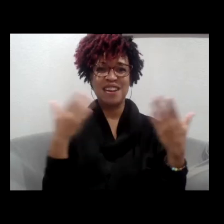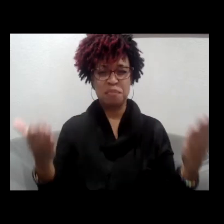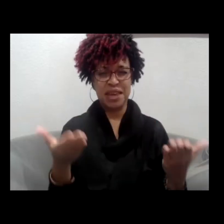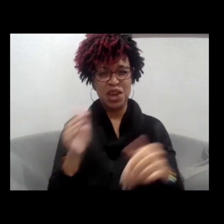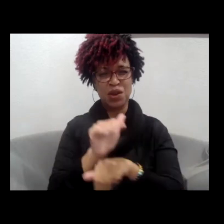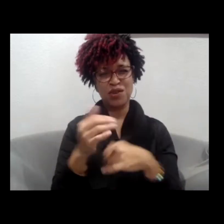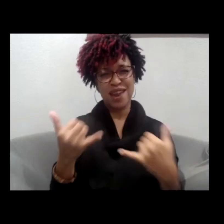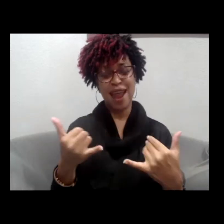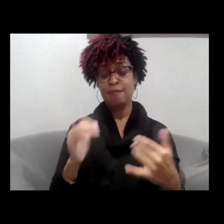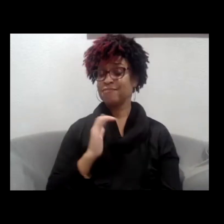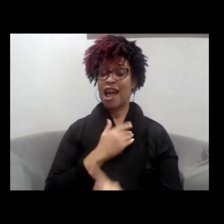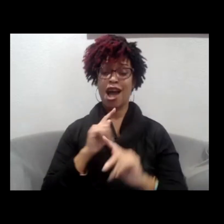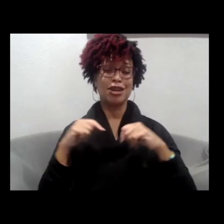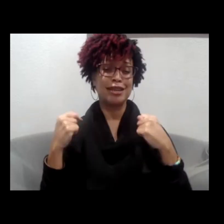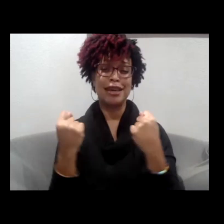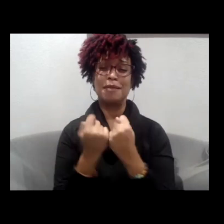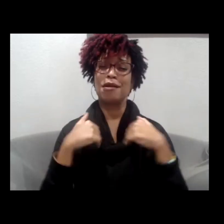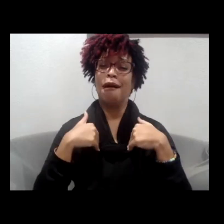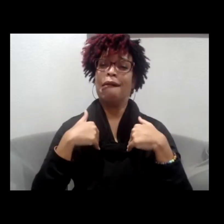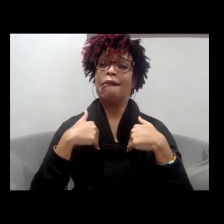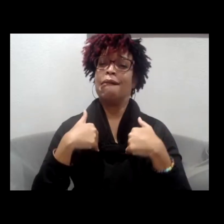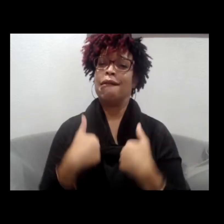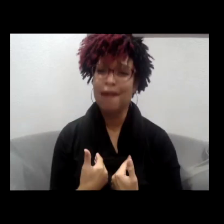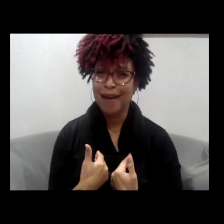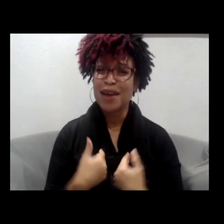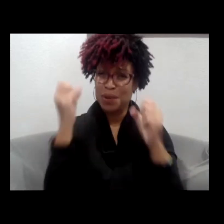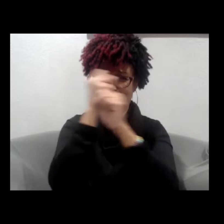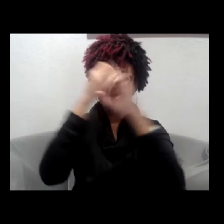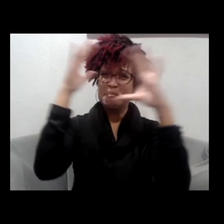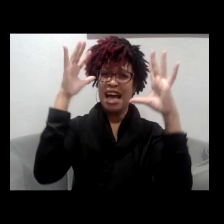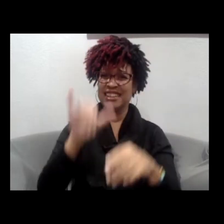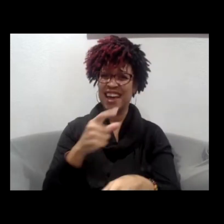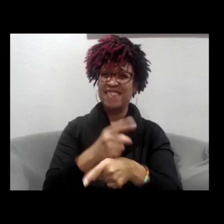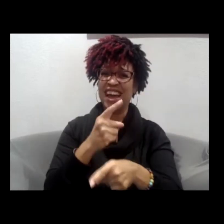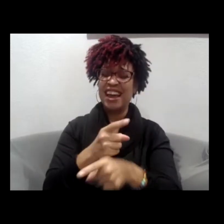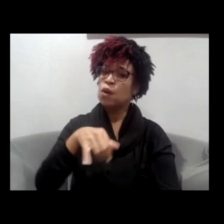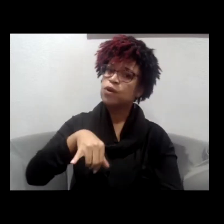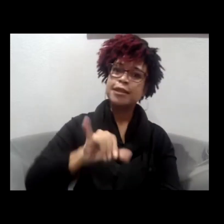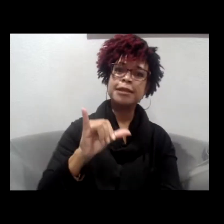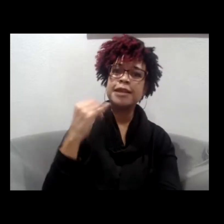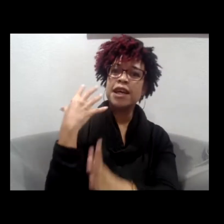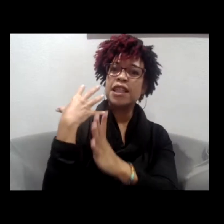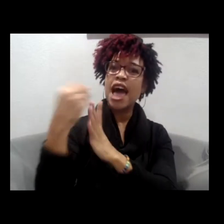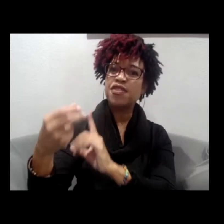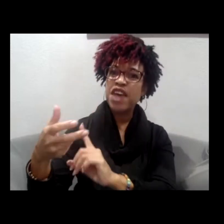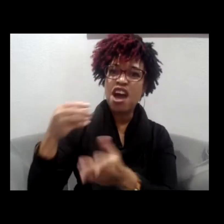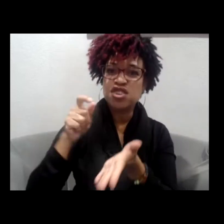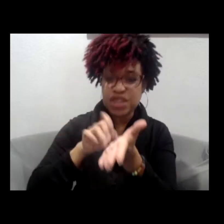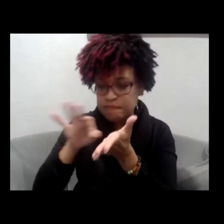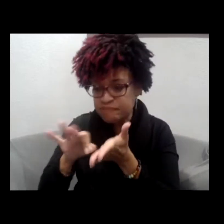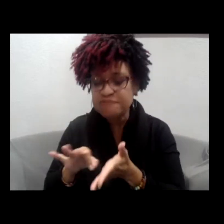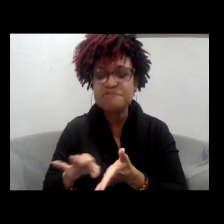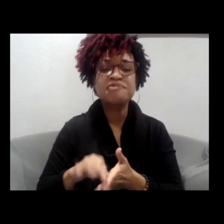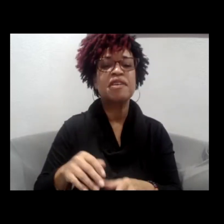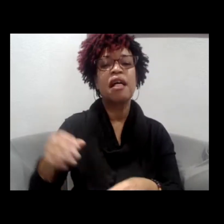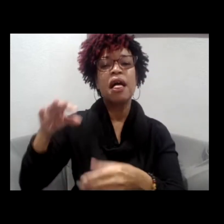Our team is really tired, as you can imagine. We are still out there curing ballots and dealing with a